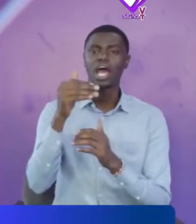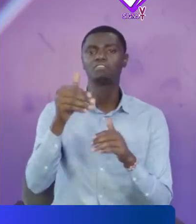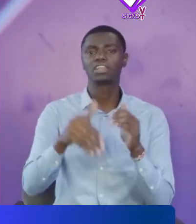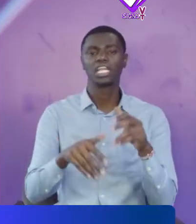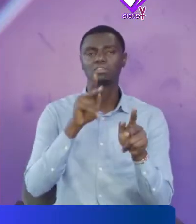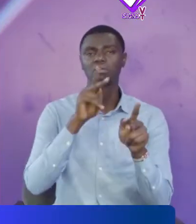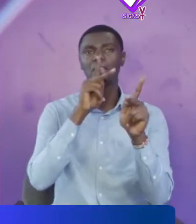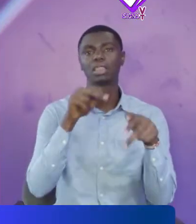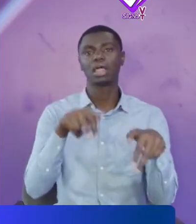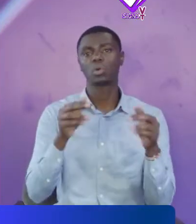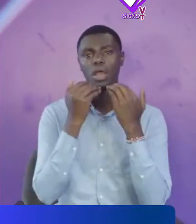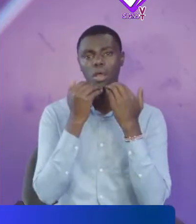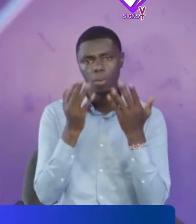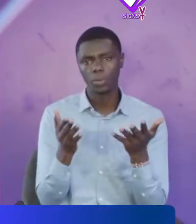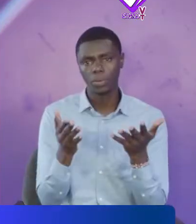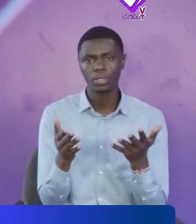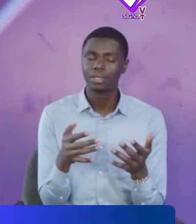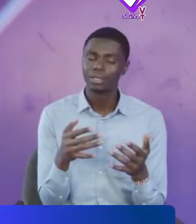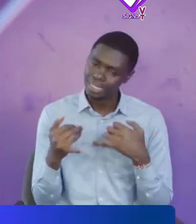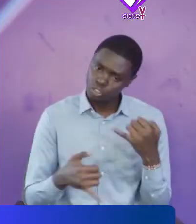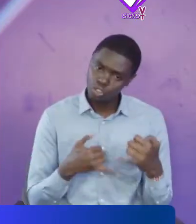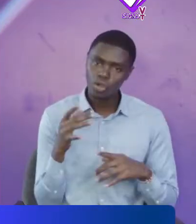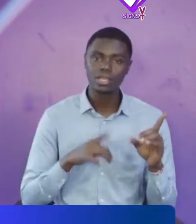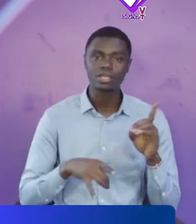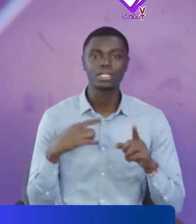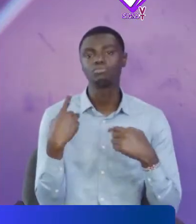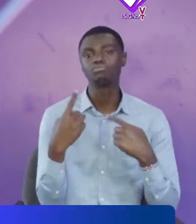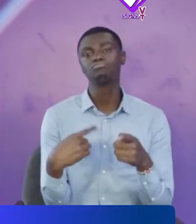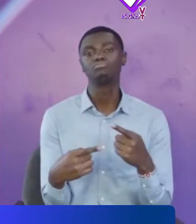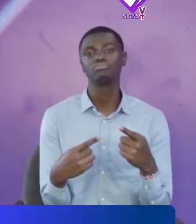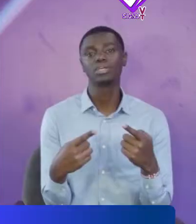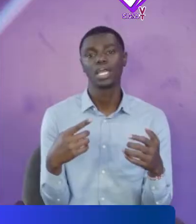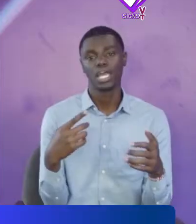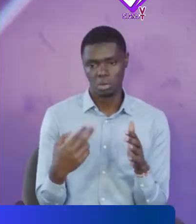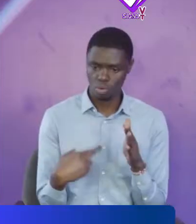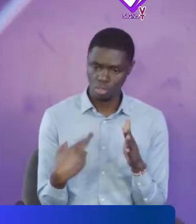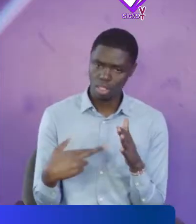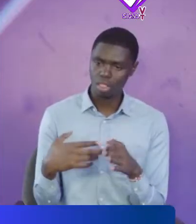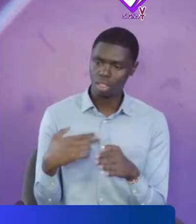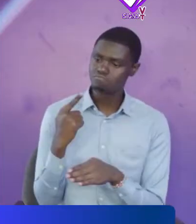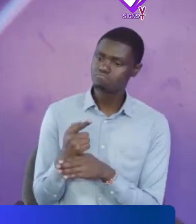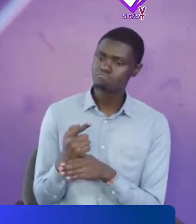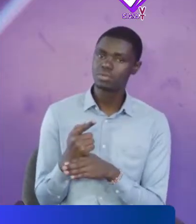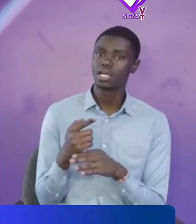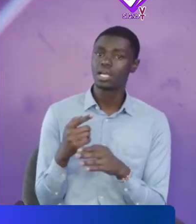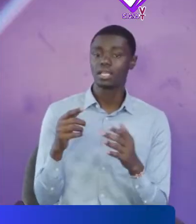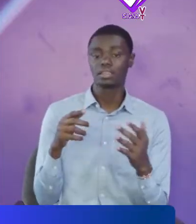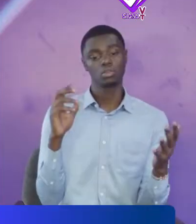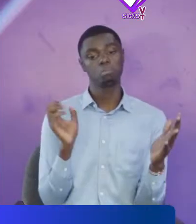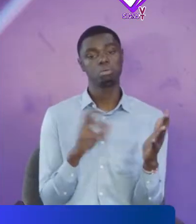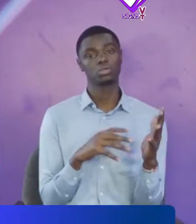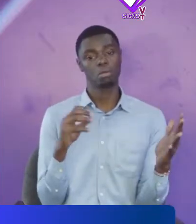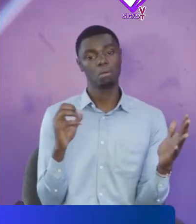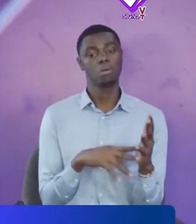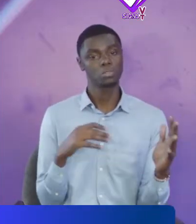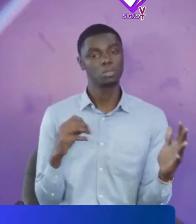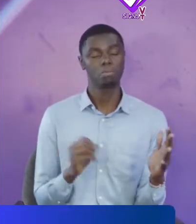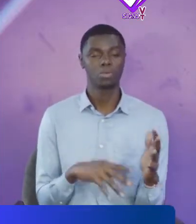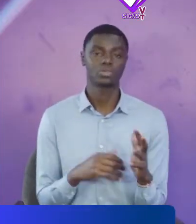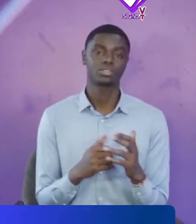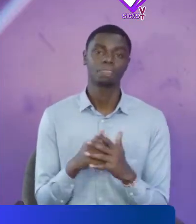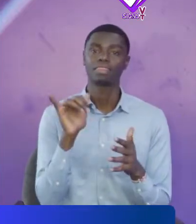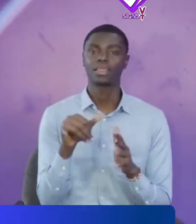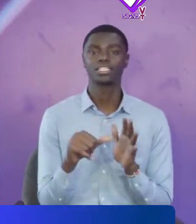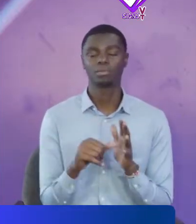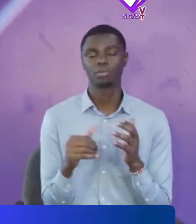crying, there's no road. You should just enjoying the dance. You should actually record the clips and play them when you feel and bored. work on them. Yeah, so that's the problem we have in